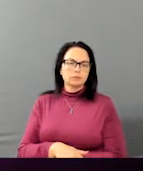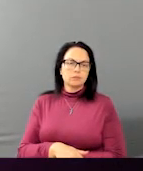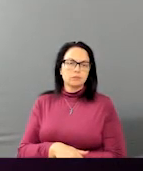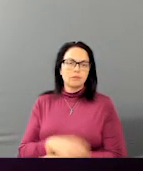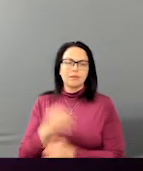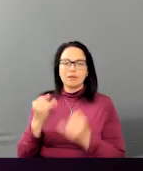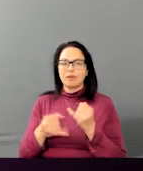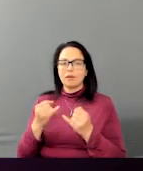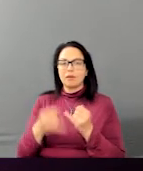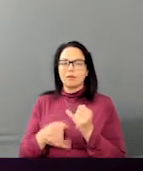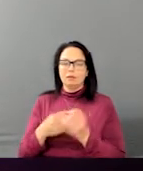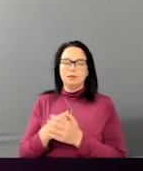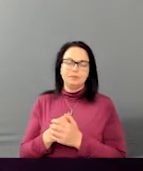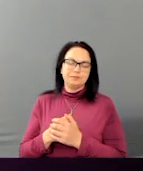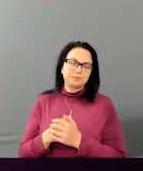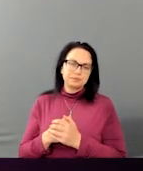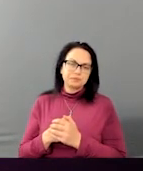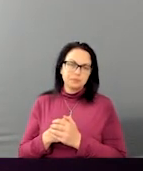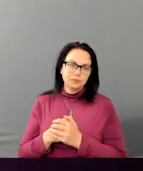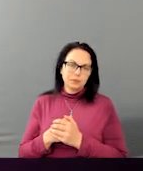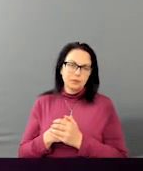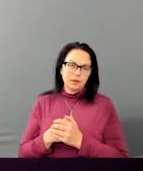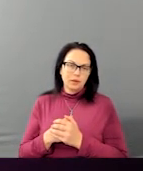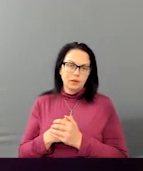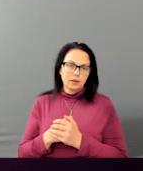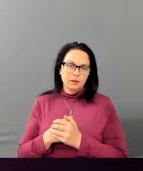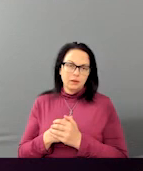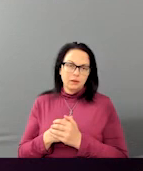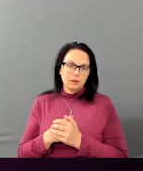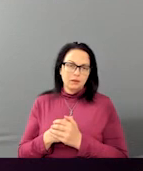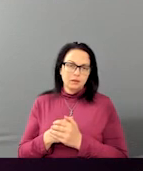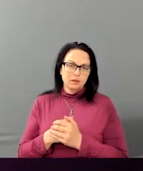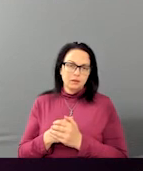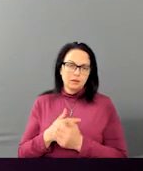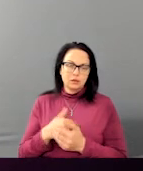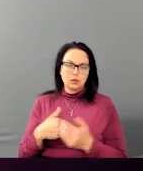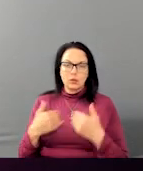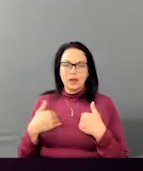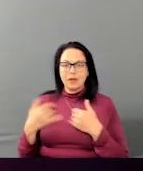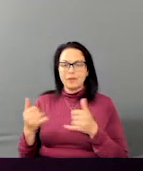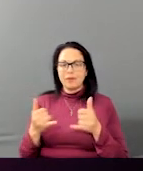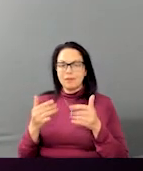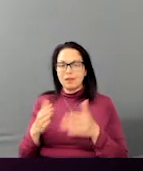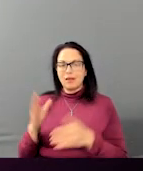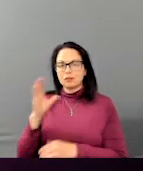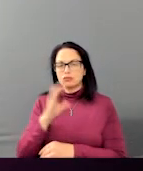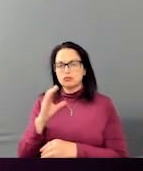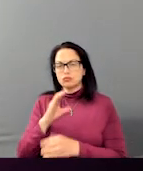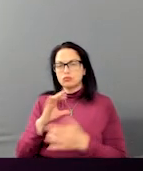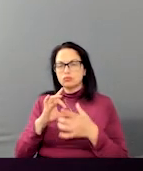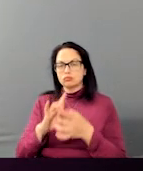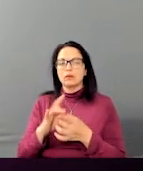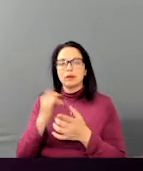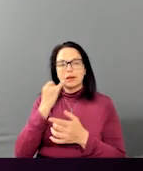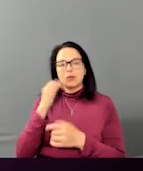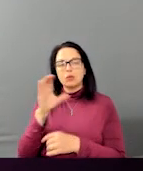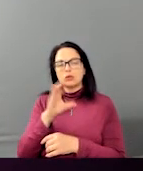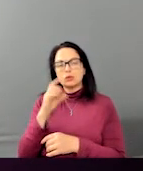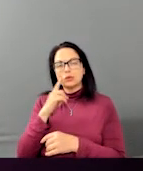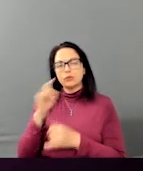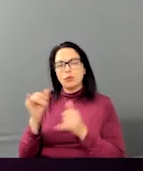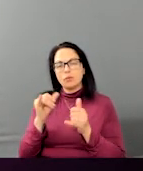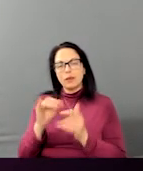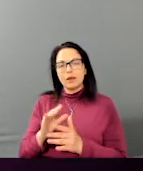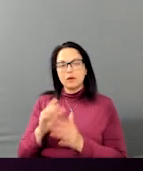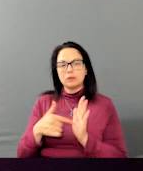Let's quickly look at it. So we have a player search component for searching for players. It renders